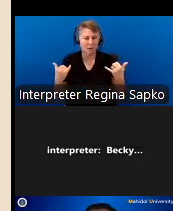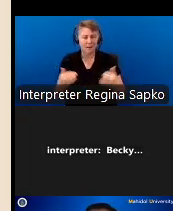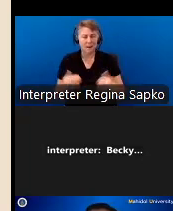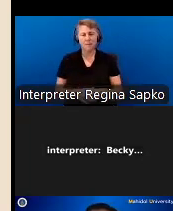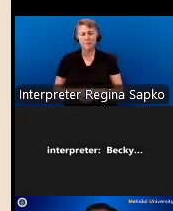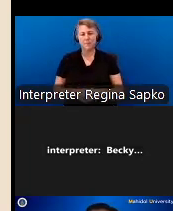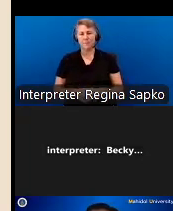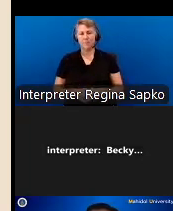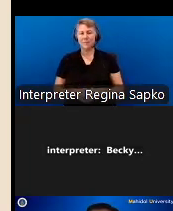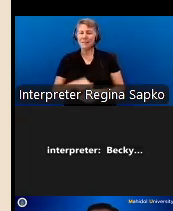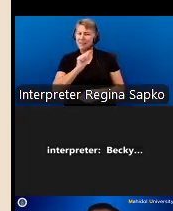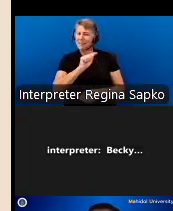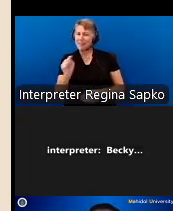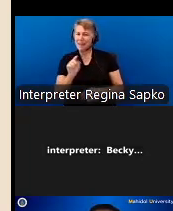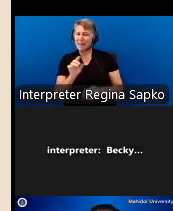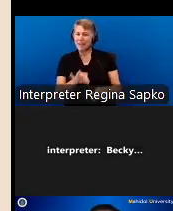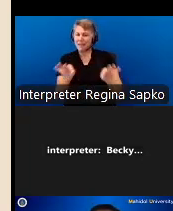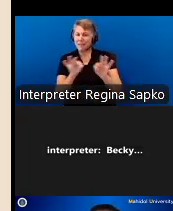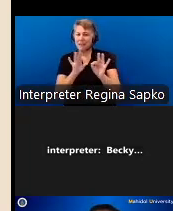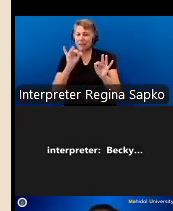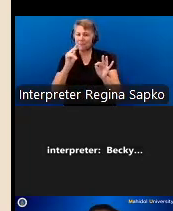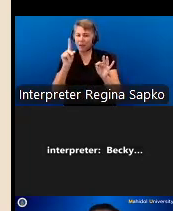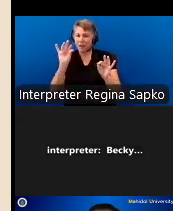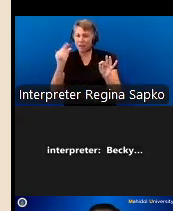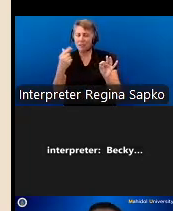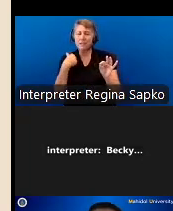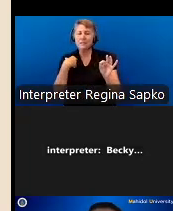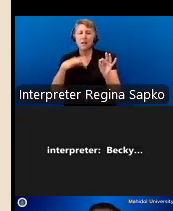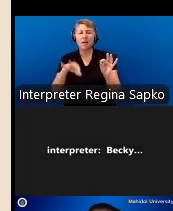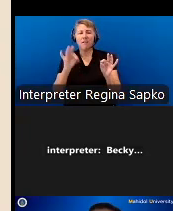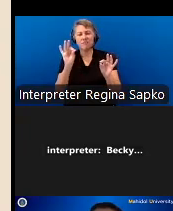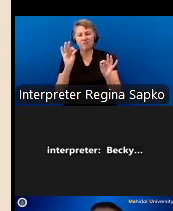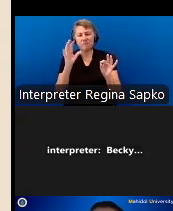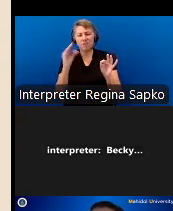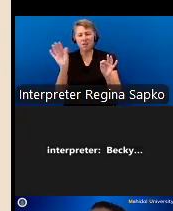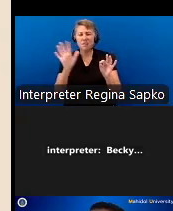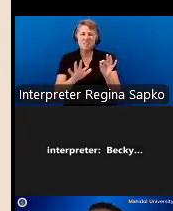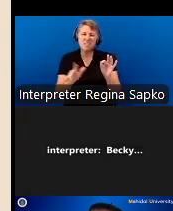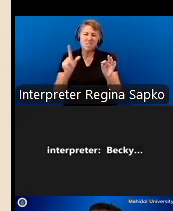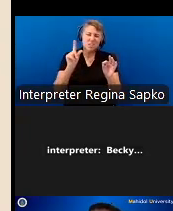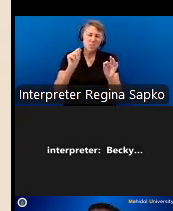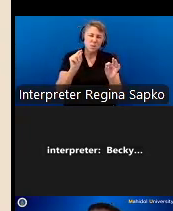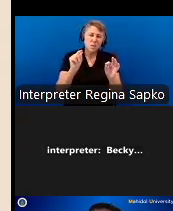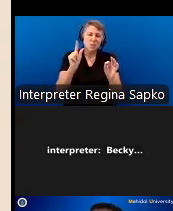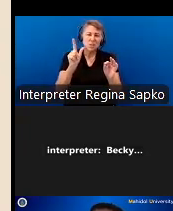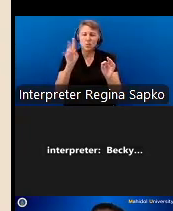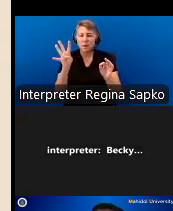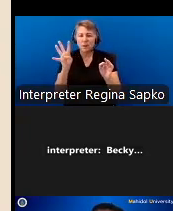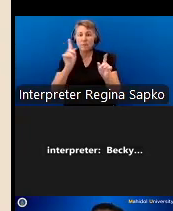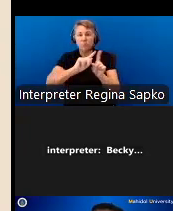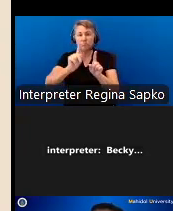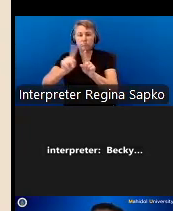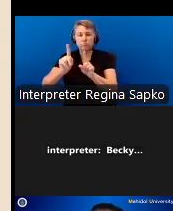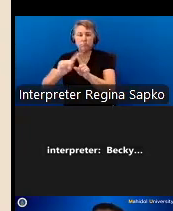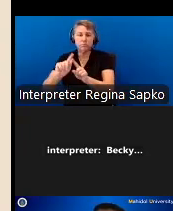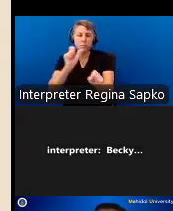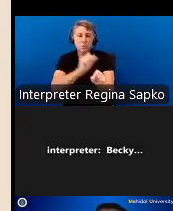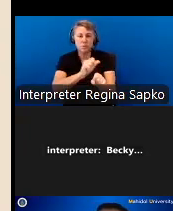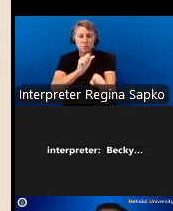key finding I draw from like the around 2024 empirical document. That means the